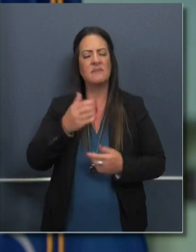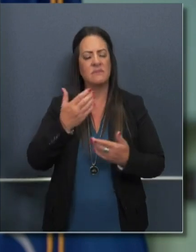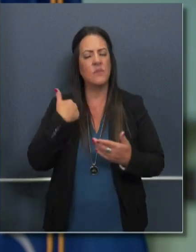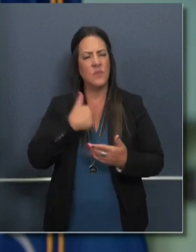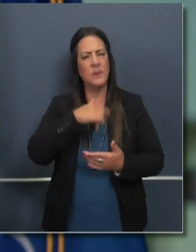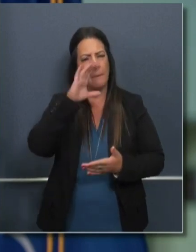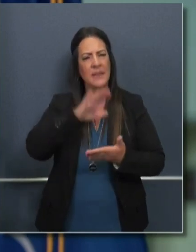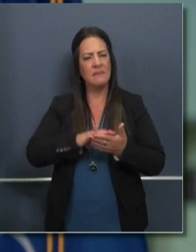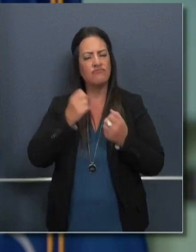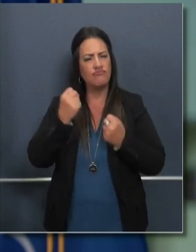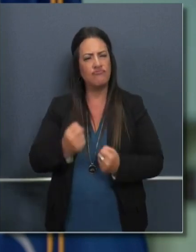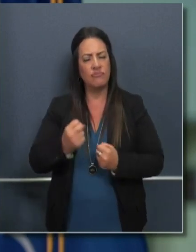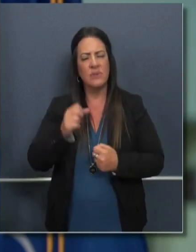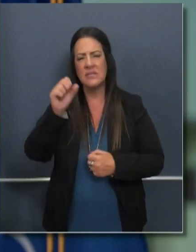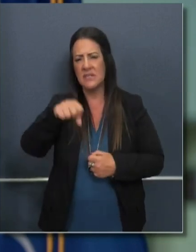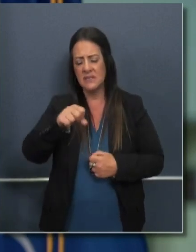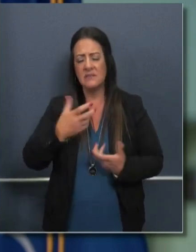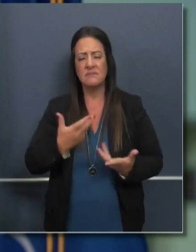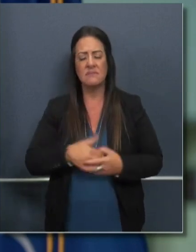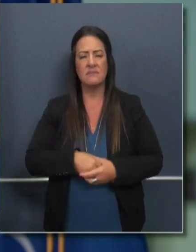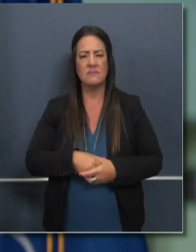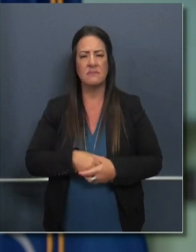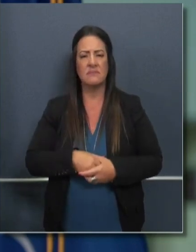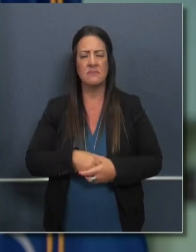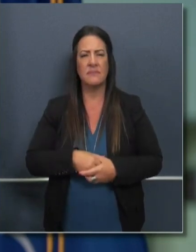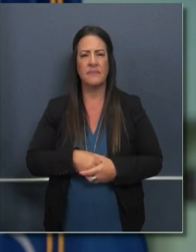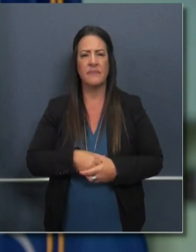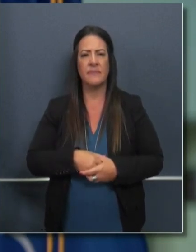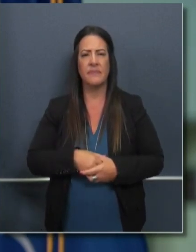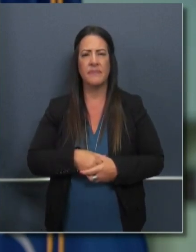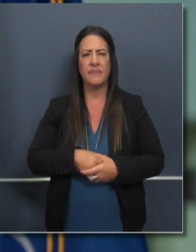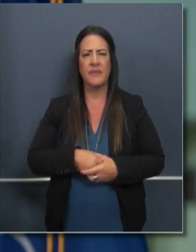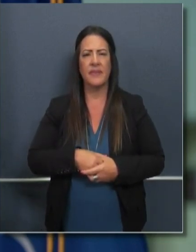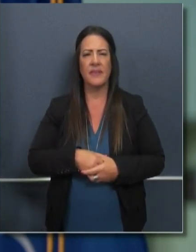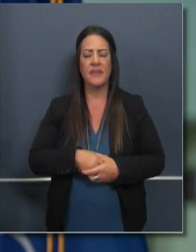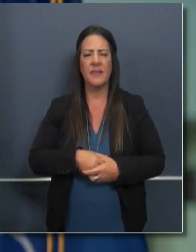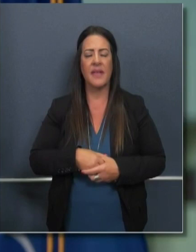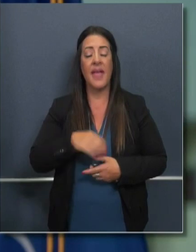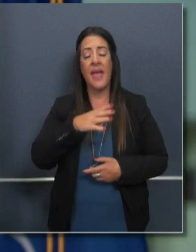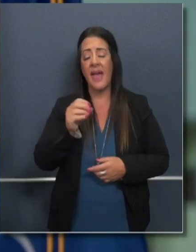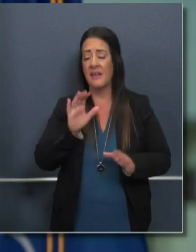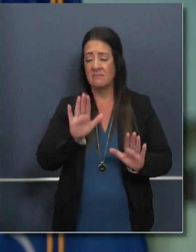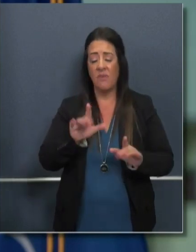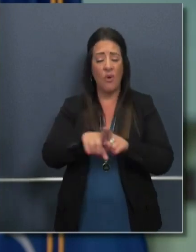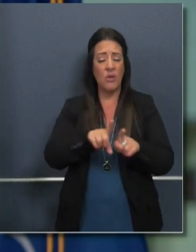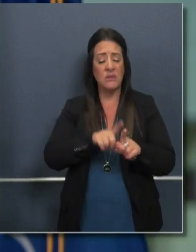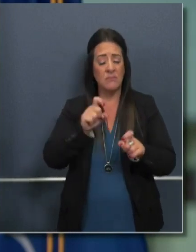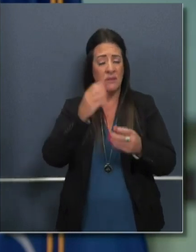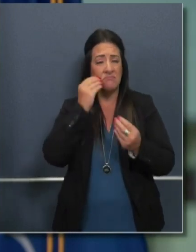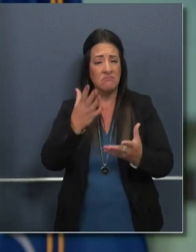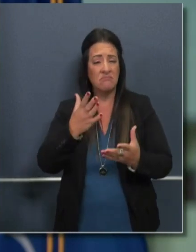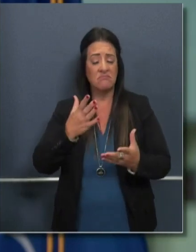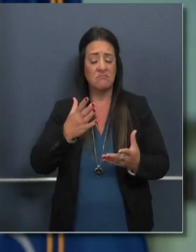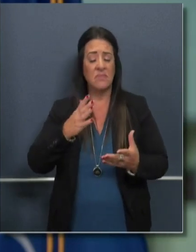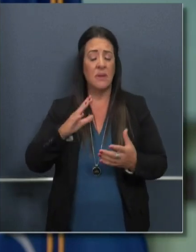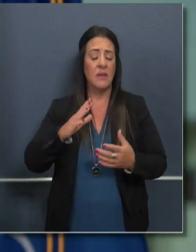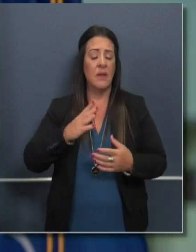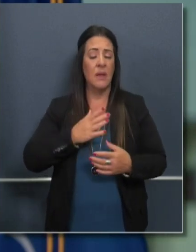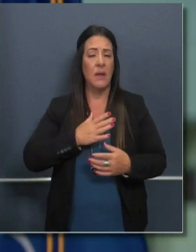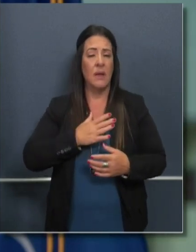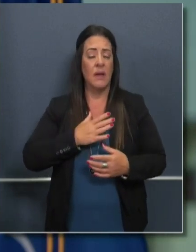in. And forgive me, because I would be remiss. The first partner in the state of